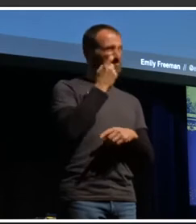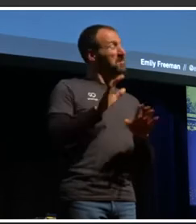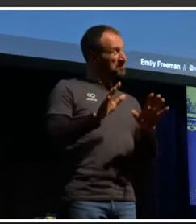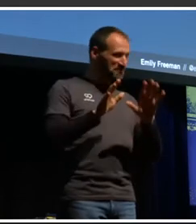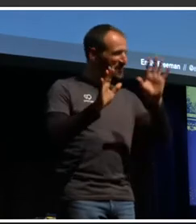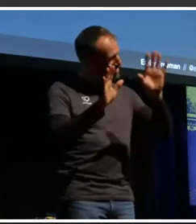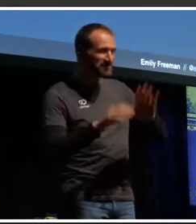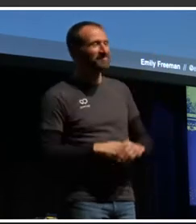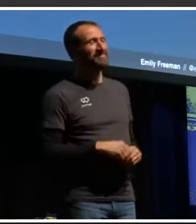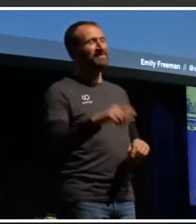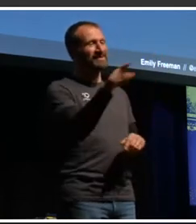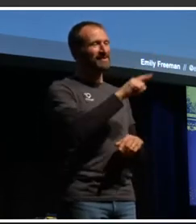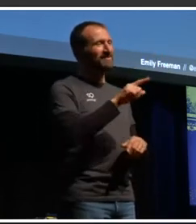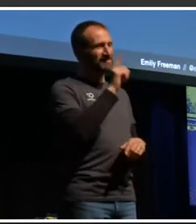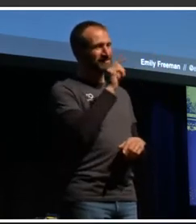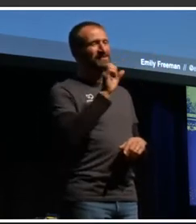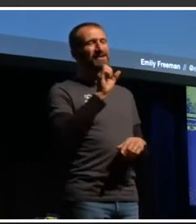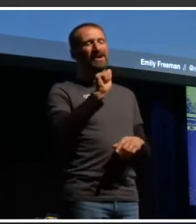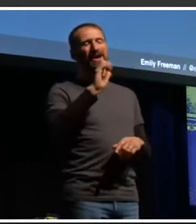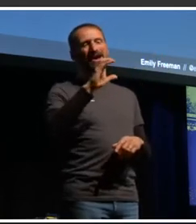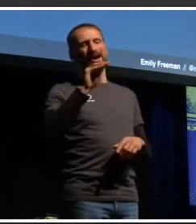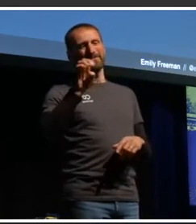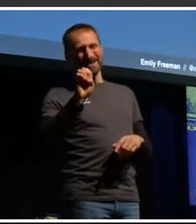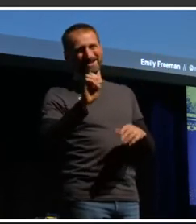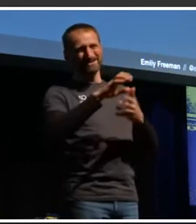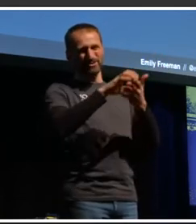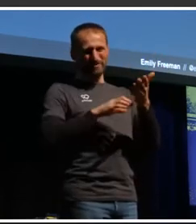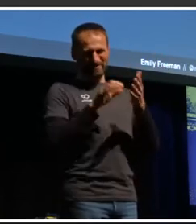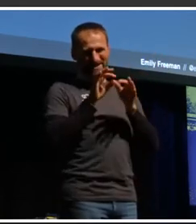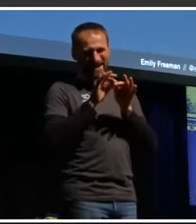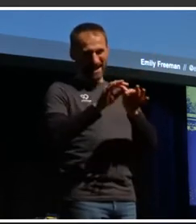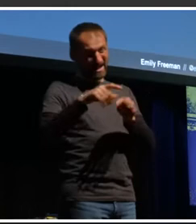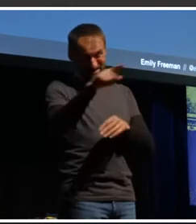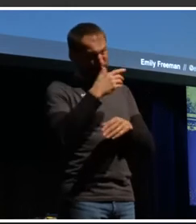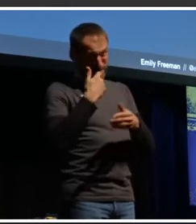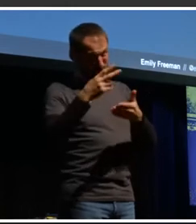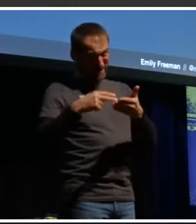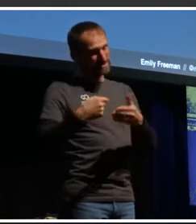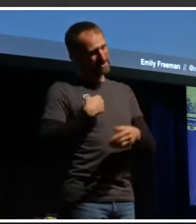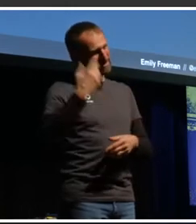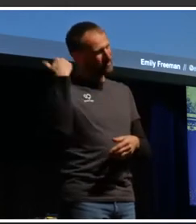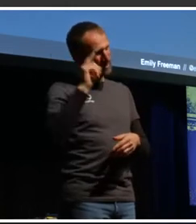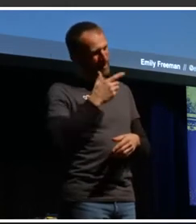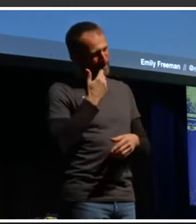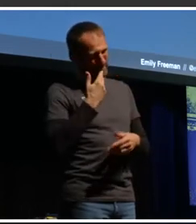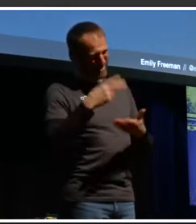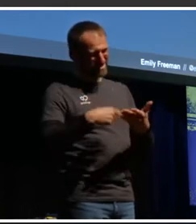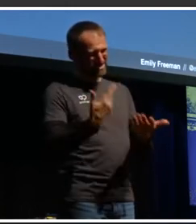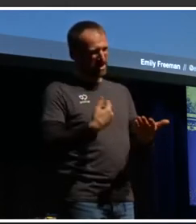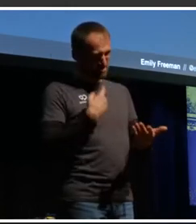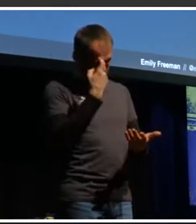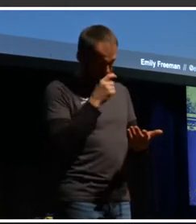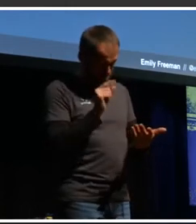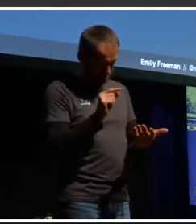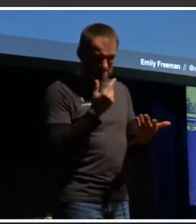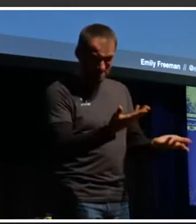If you don't read the ECMAScript guidelines before bed, like I do, just kidding, I do not do that. The reason a number added to a string is